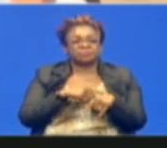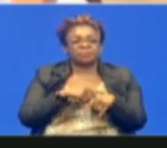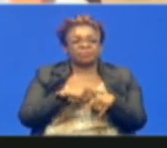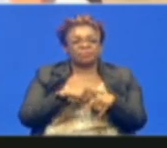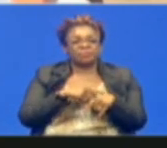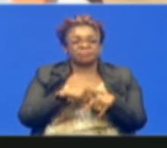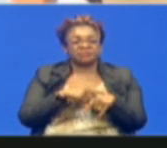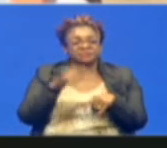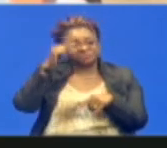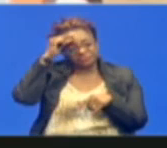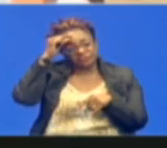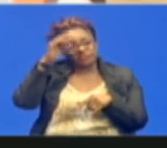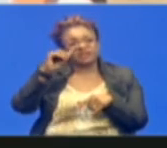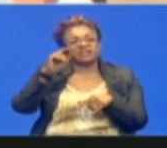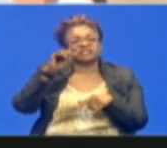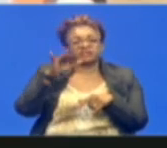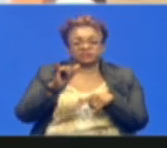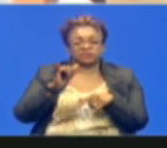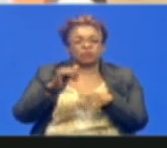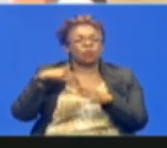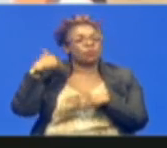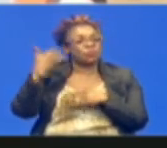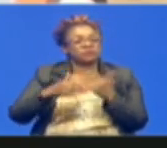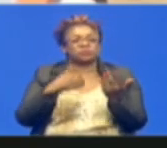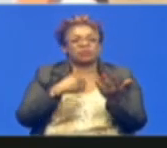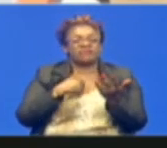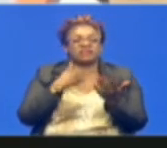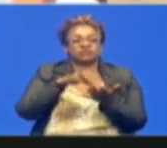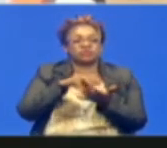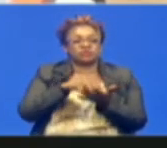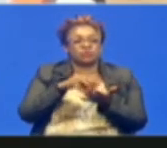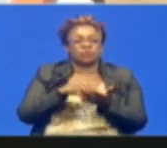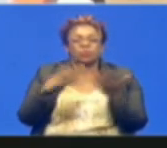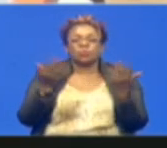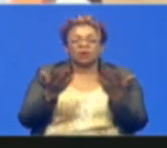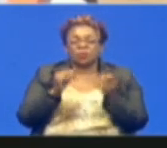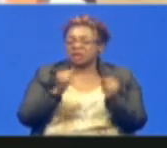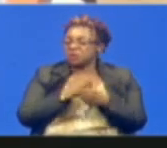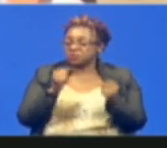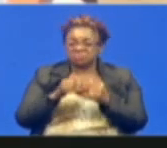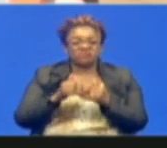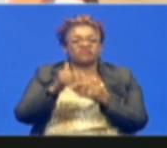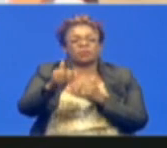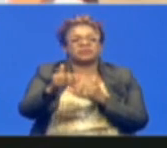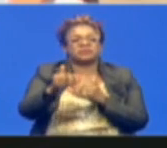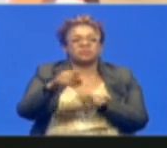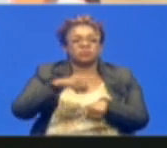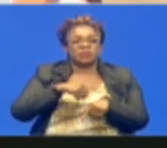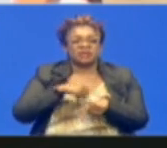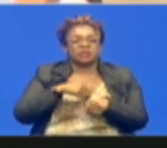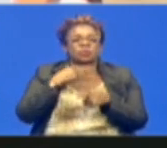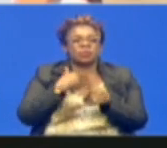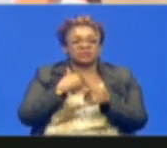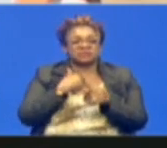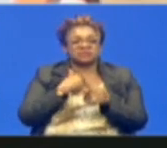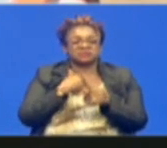government entity, we end up in a situation where we can't move forward once there is a challenge